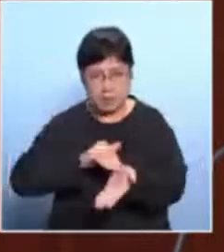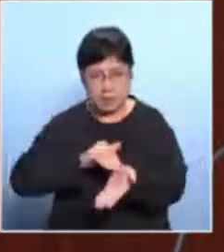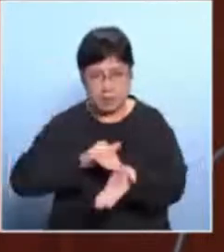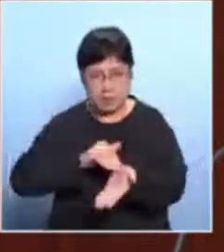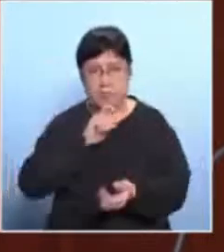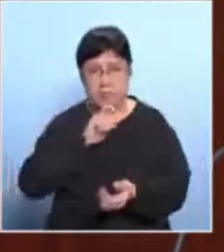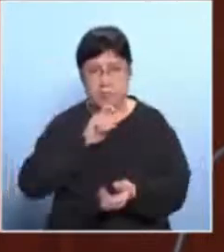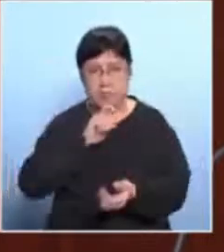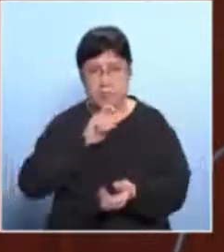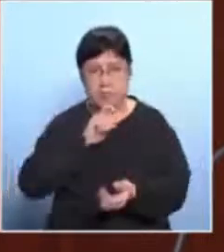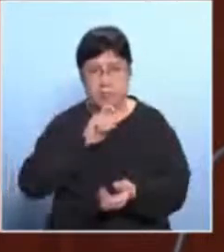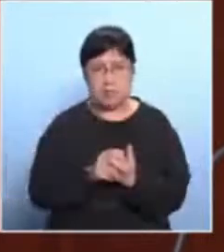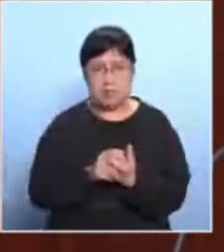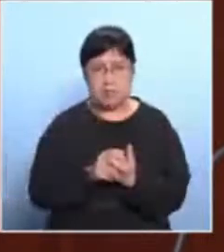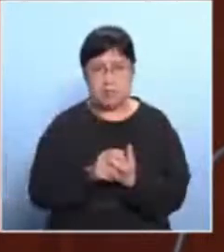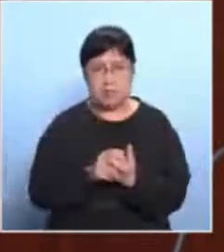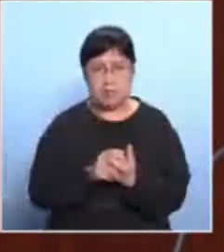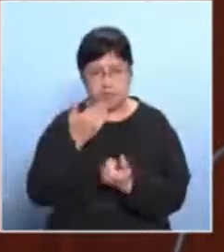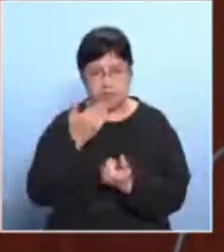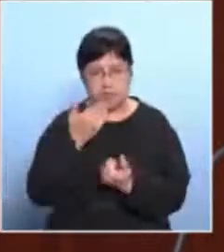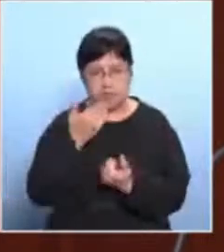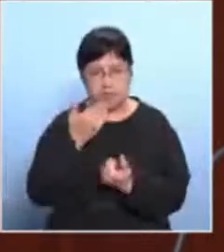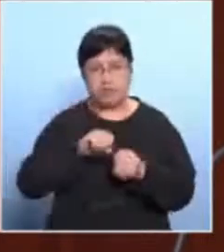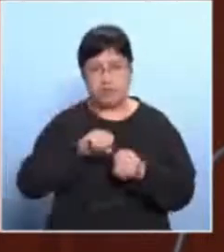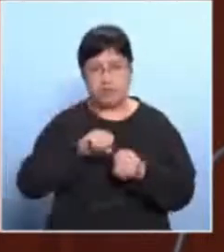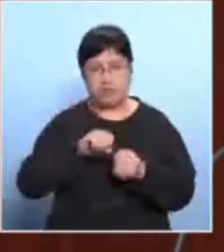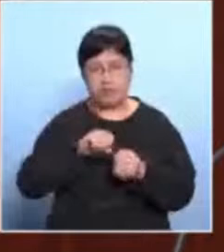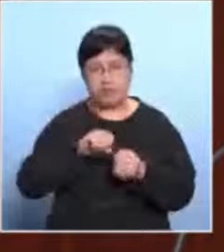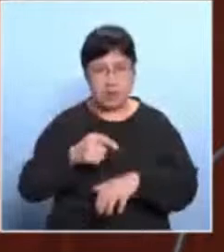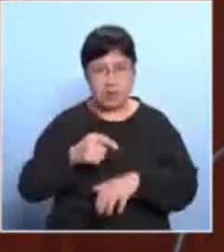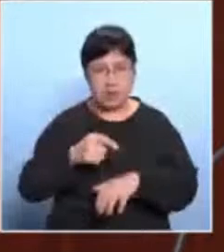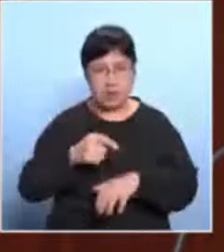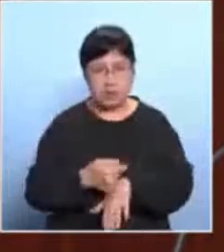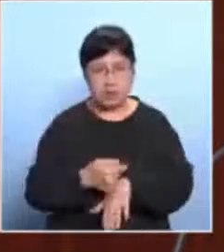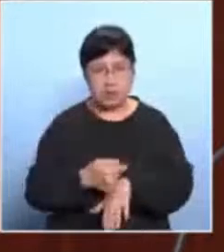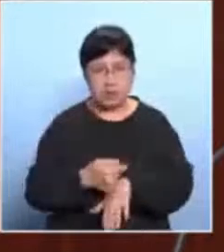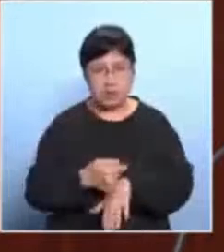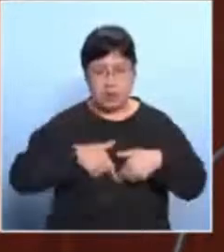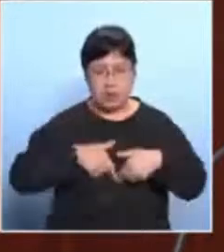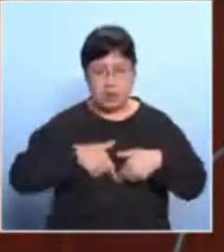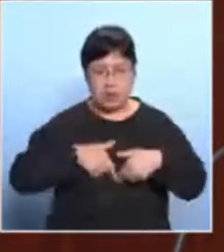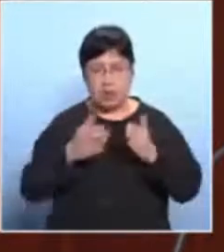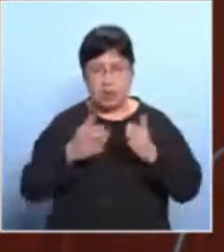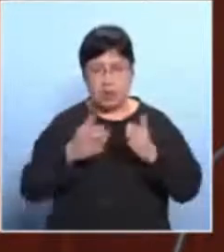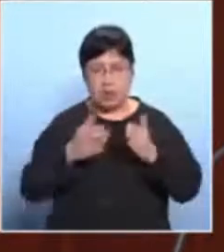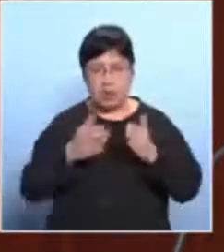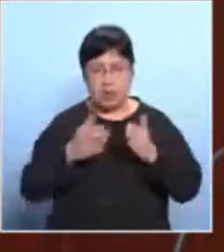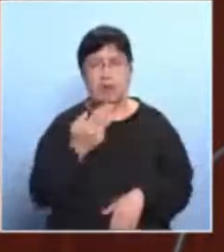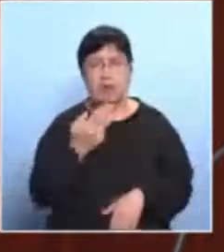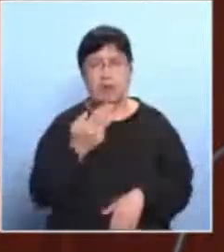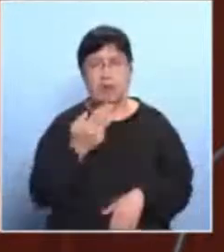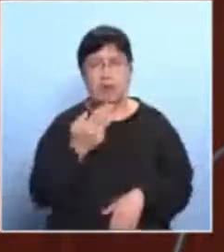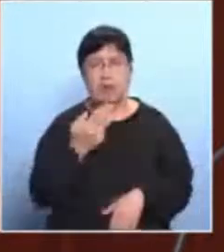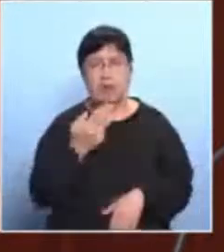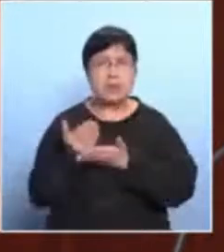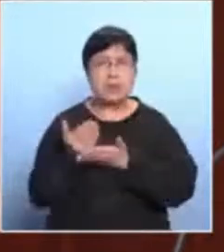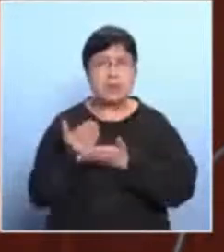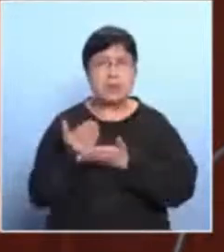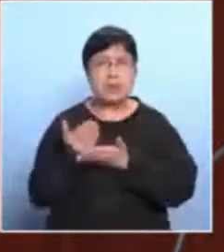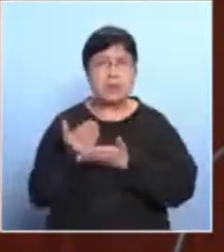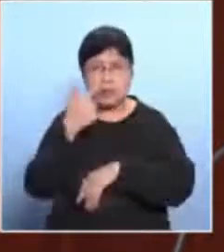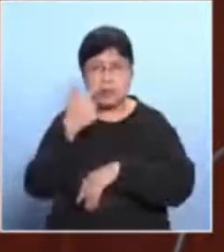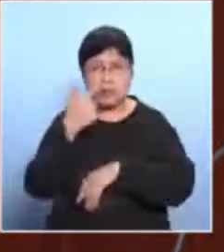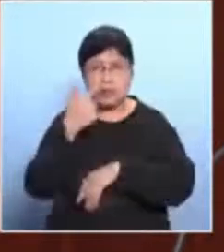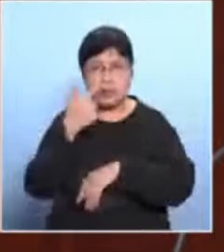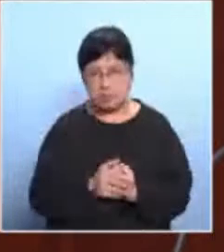cancer care will be launched at day chemotherapy centers. We will continue to explore the extension of integrated